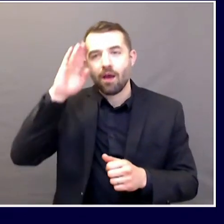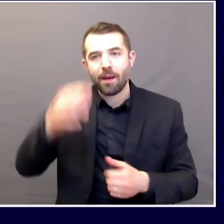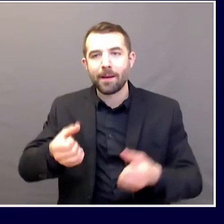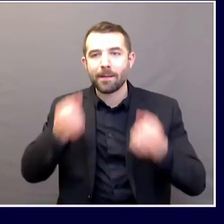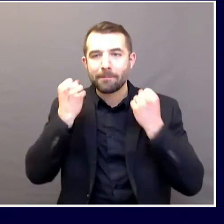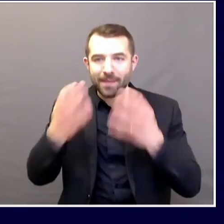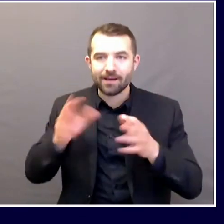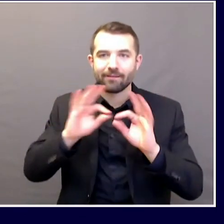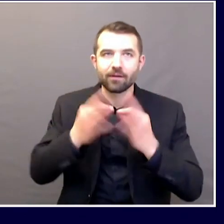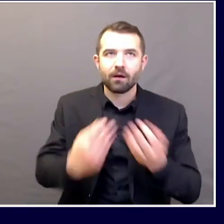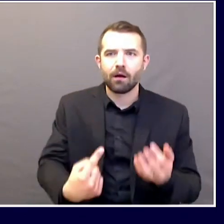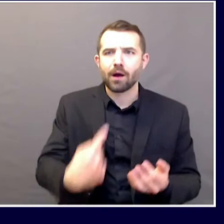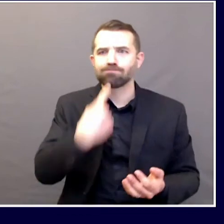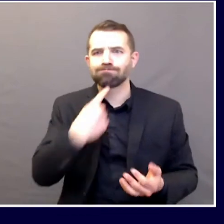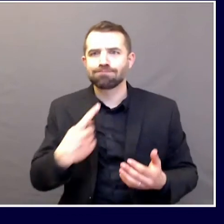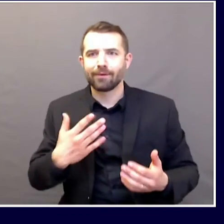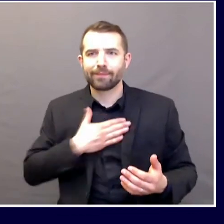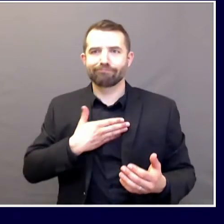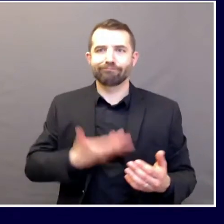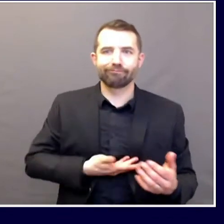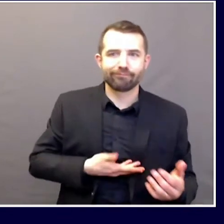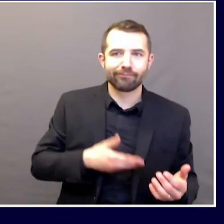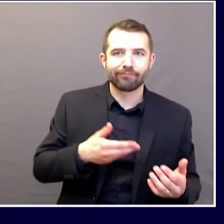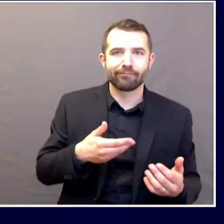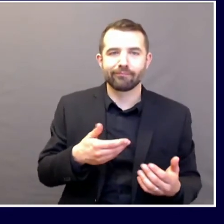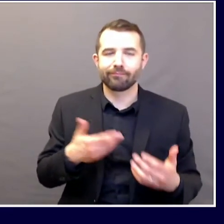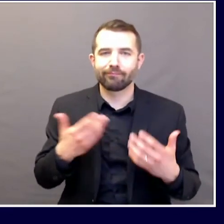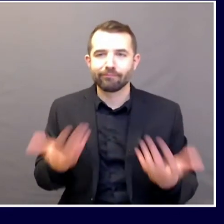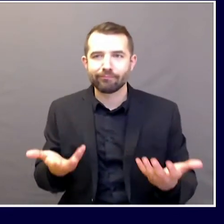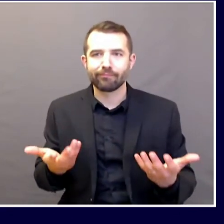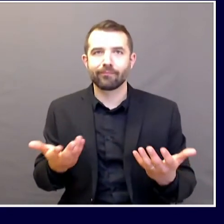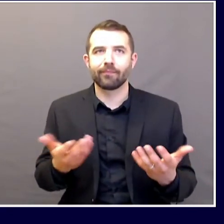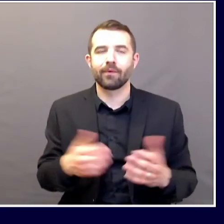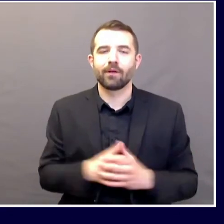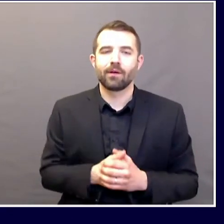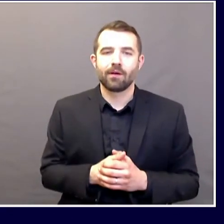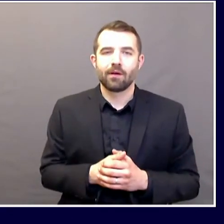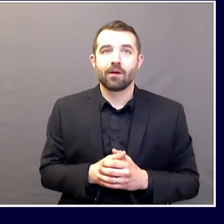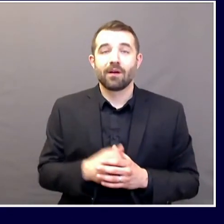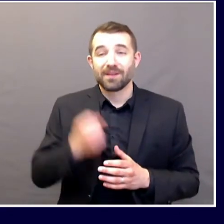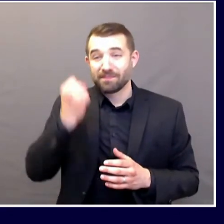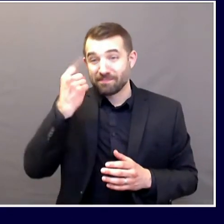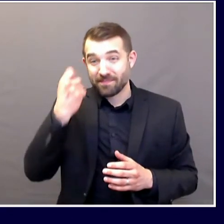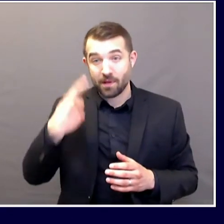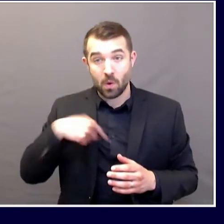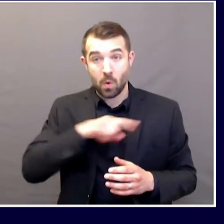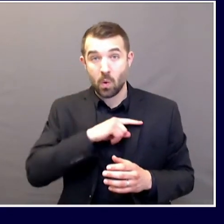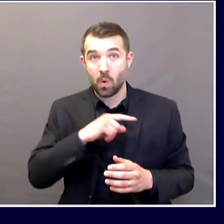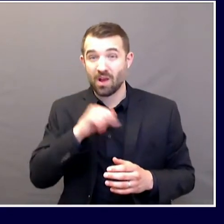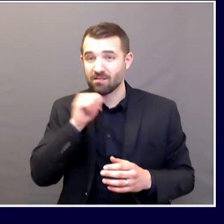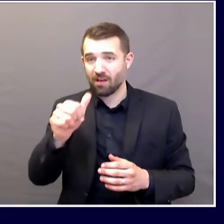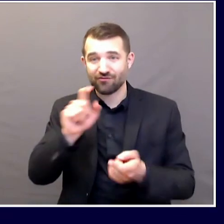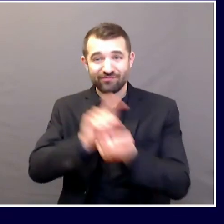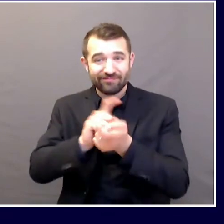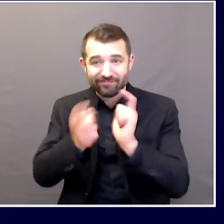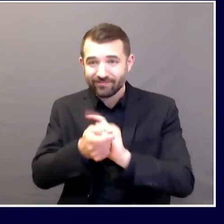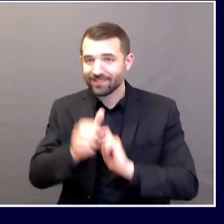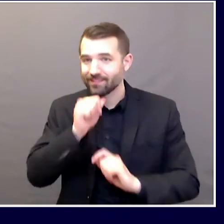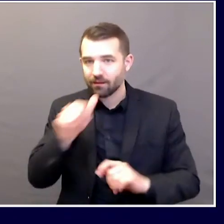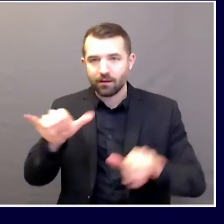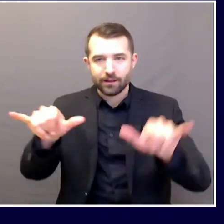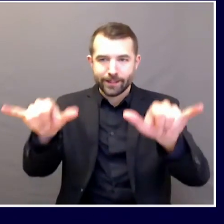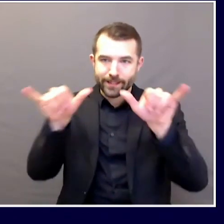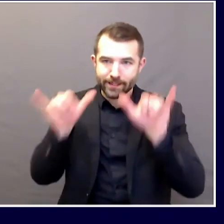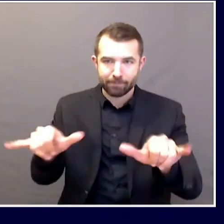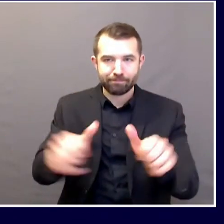be unwelcome and be met with some degree of chagrin. At this time, we're not going to be moving toward groups outside of those in the